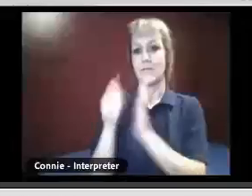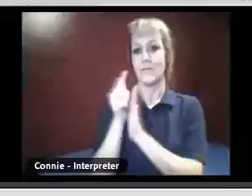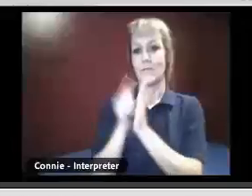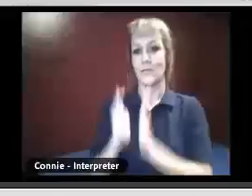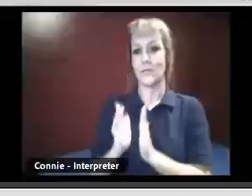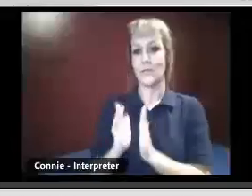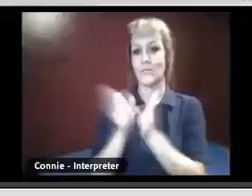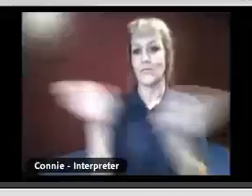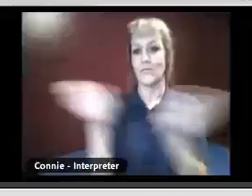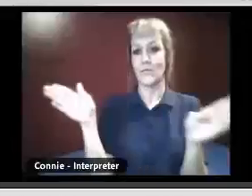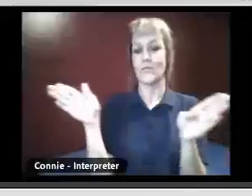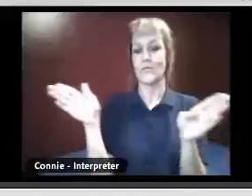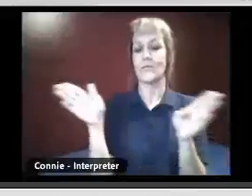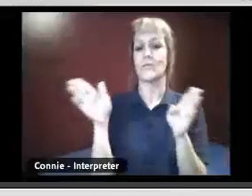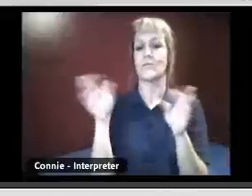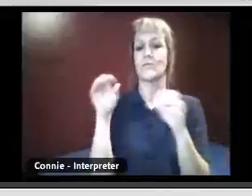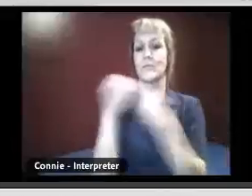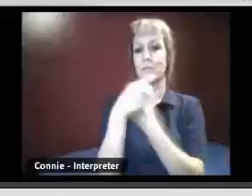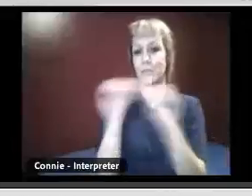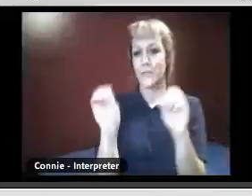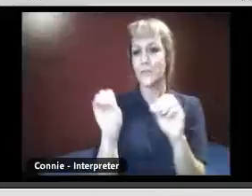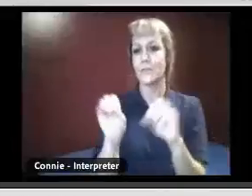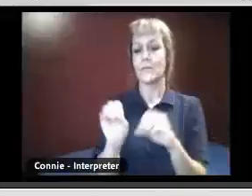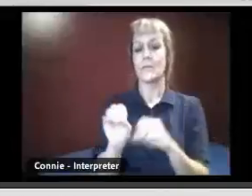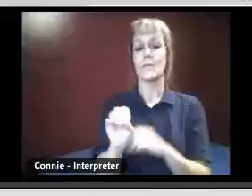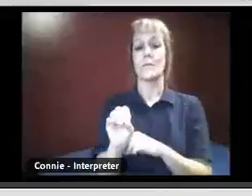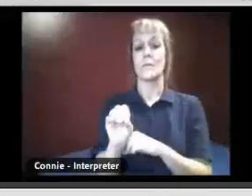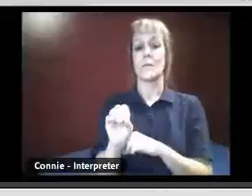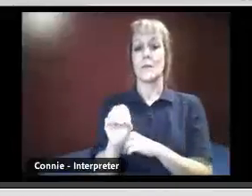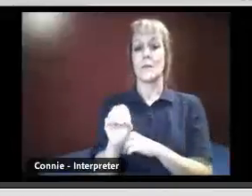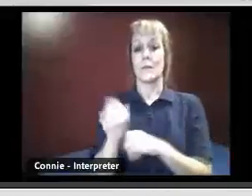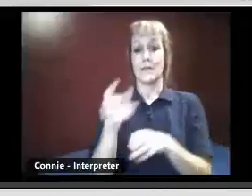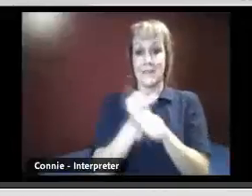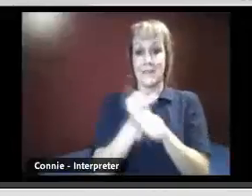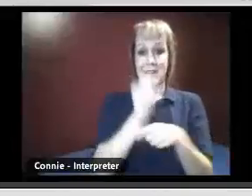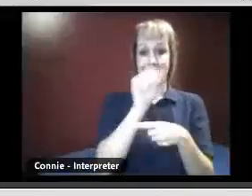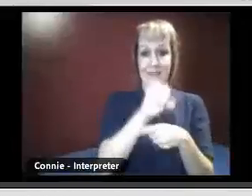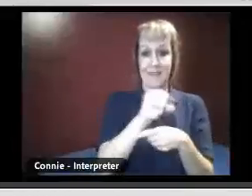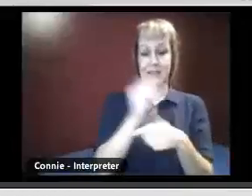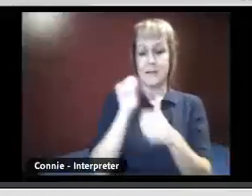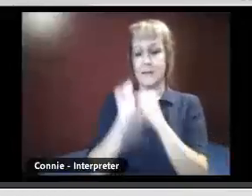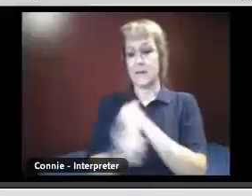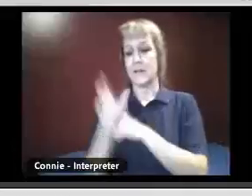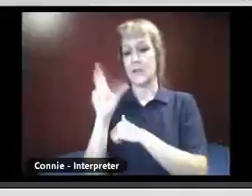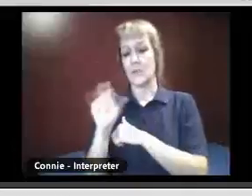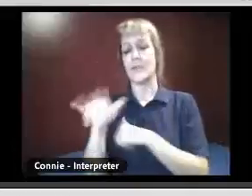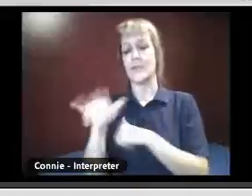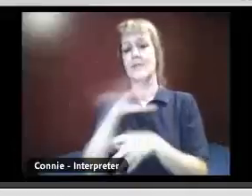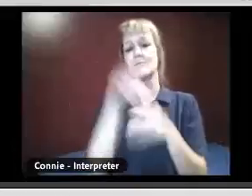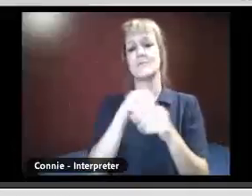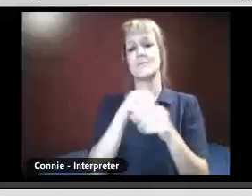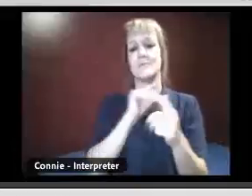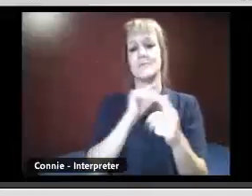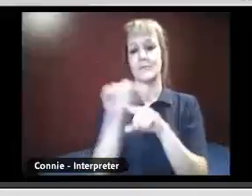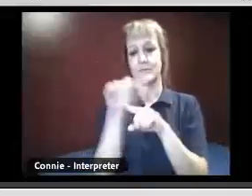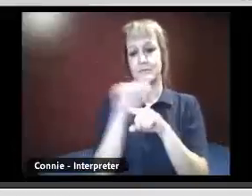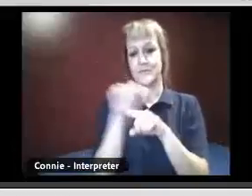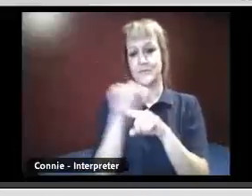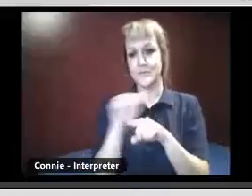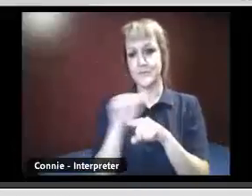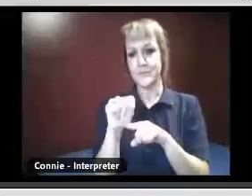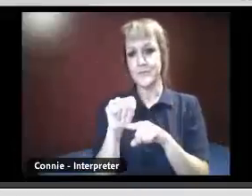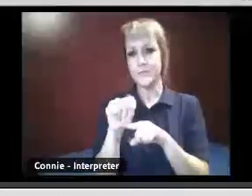the book of Getting to Yes and Getting Past No, are still part of this training because they give